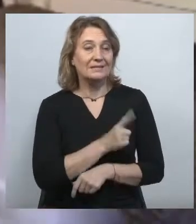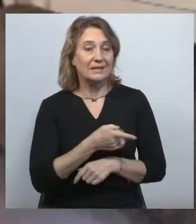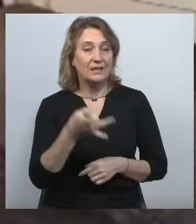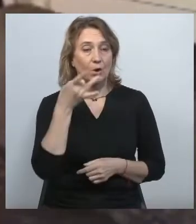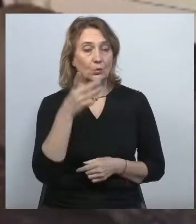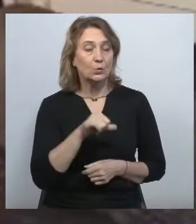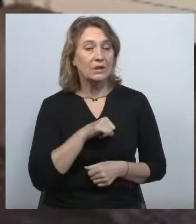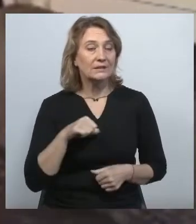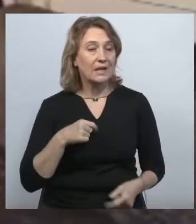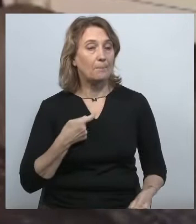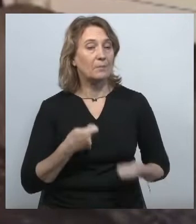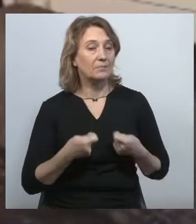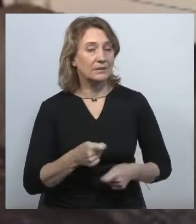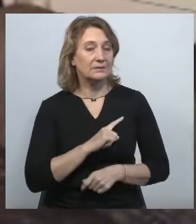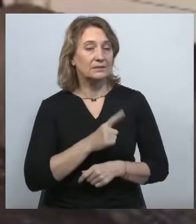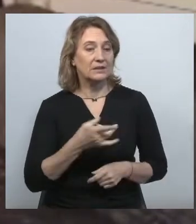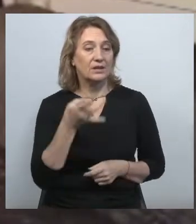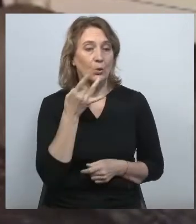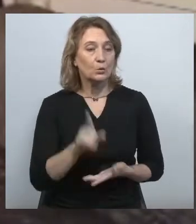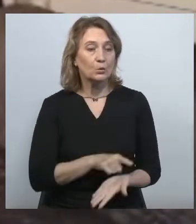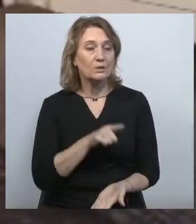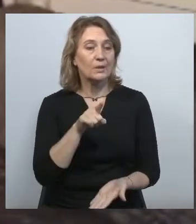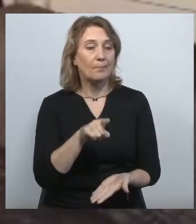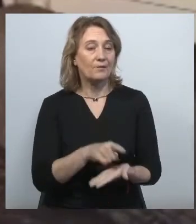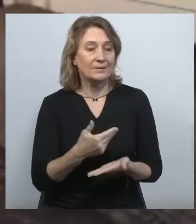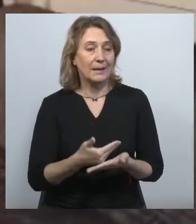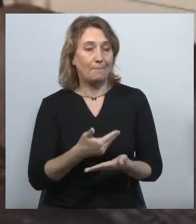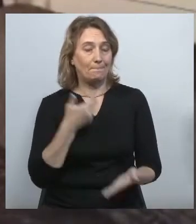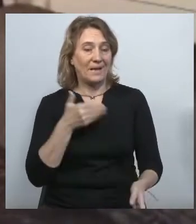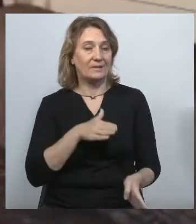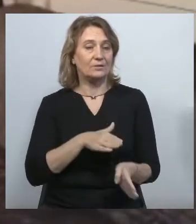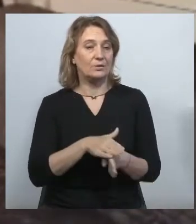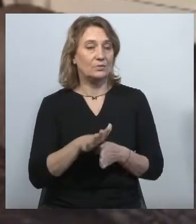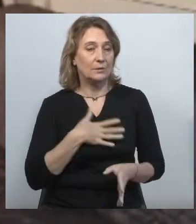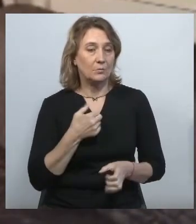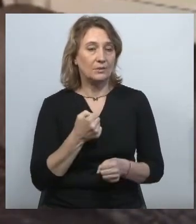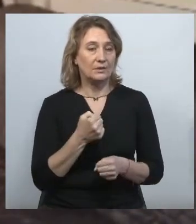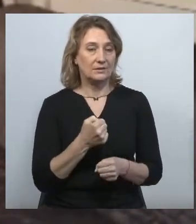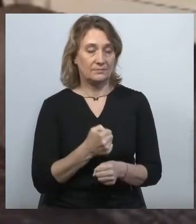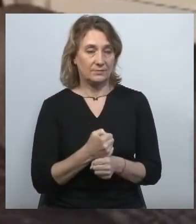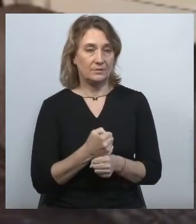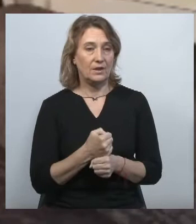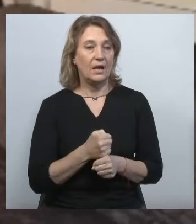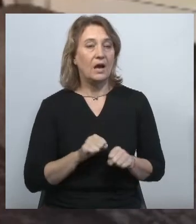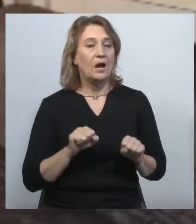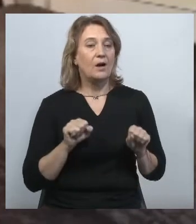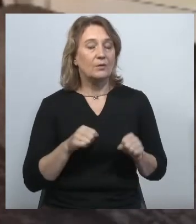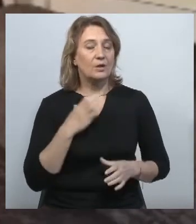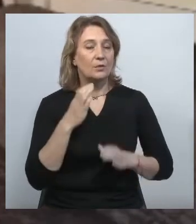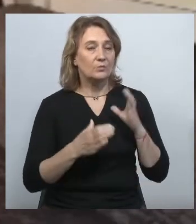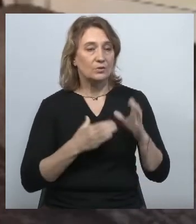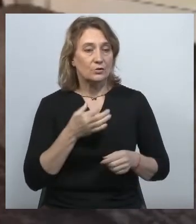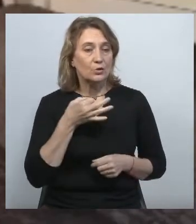a commitment to principles and accountability, then my experience internationally is that that pays